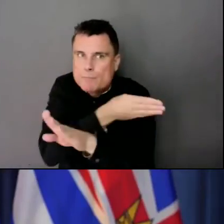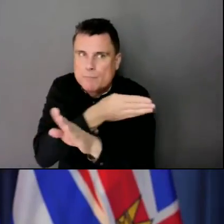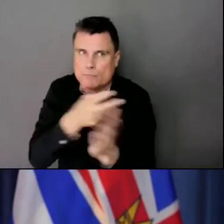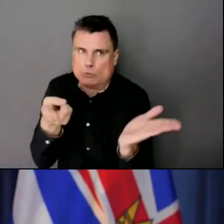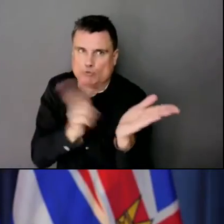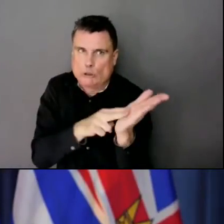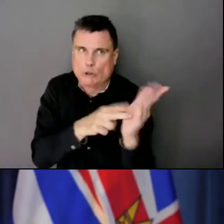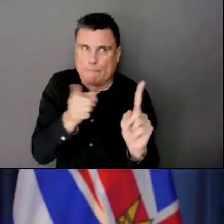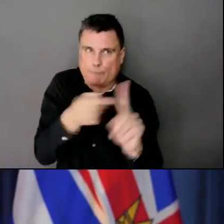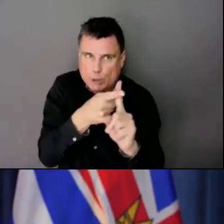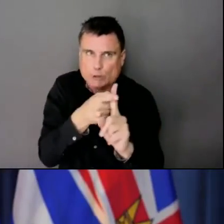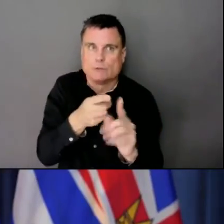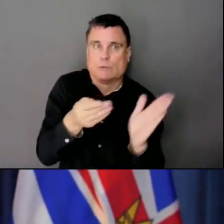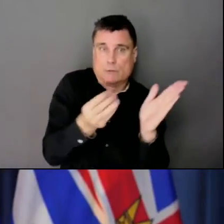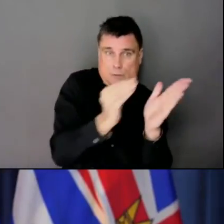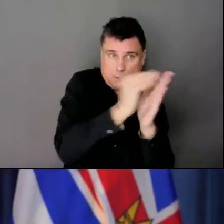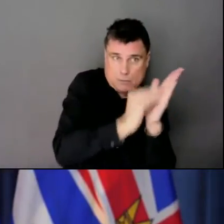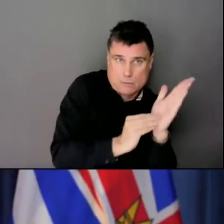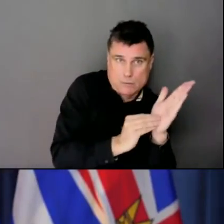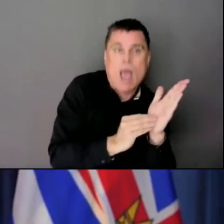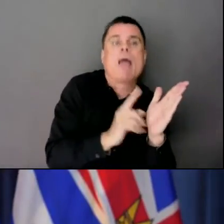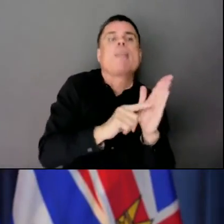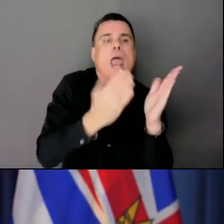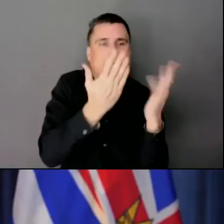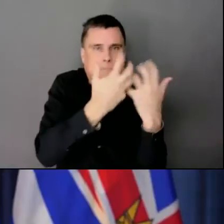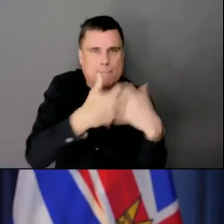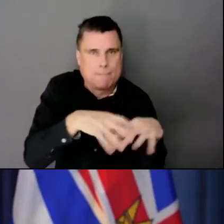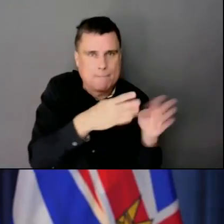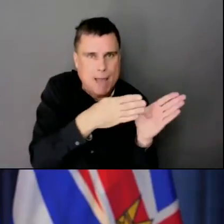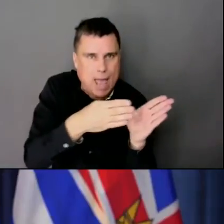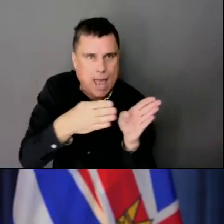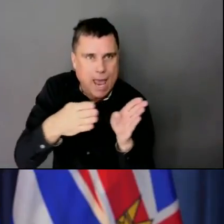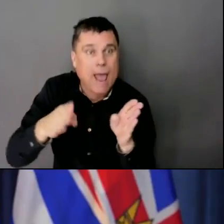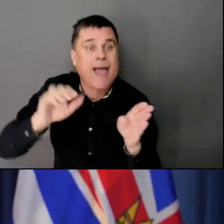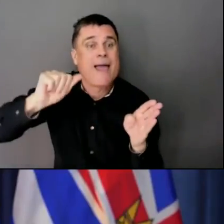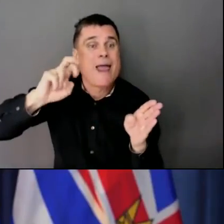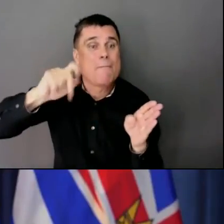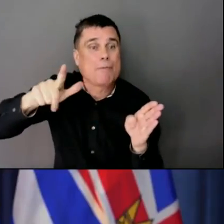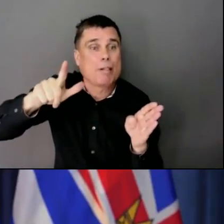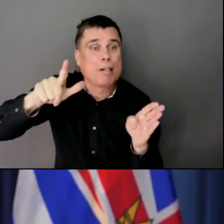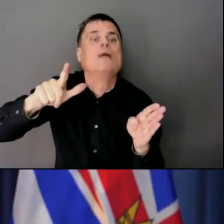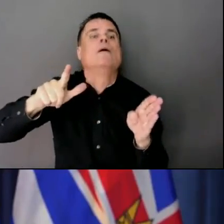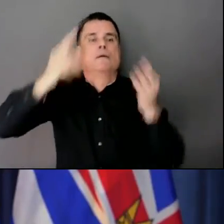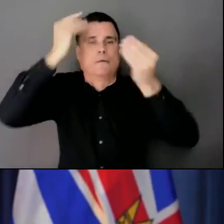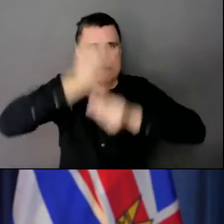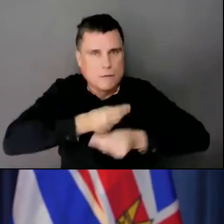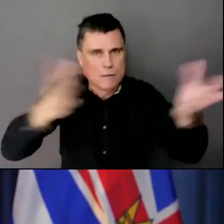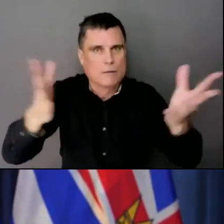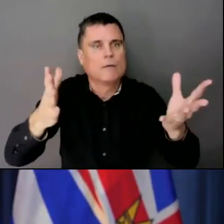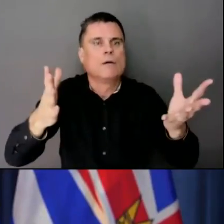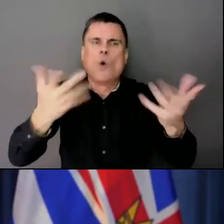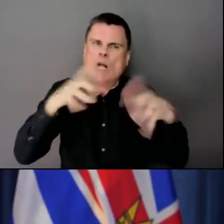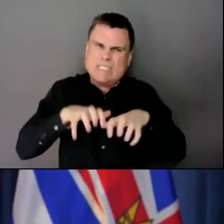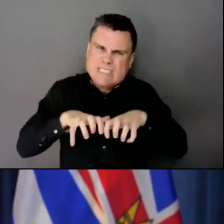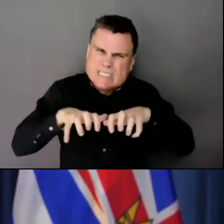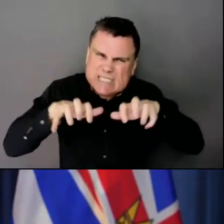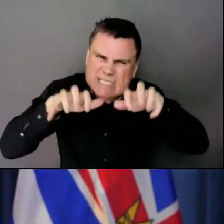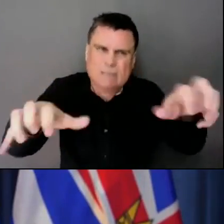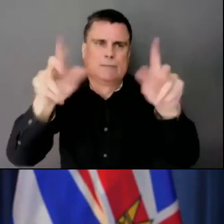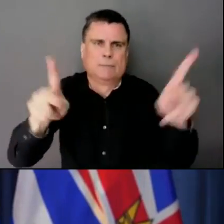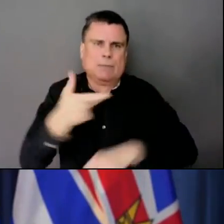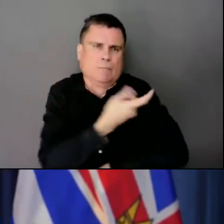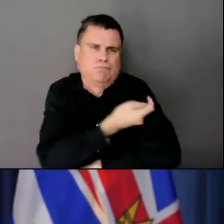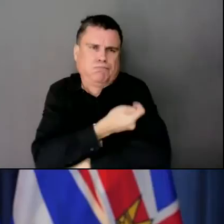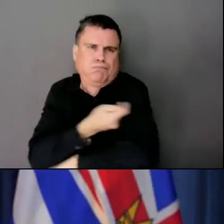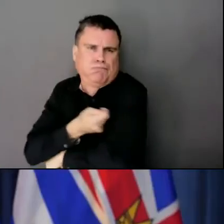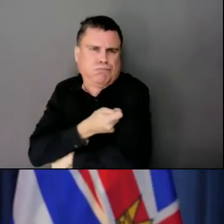population will mean large-scale vaccination programs across the province, where we'll utilize our arenas, our convention halls, our community